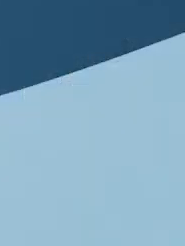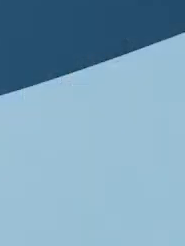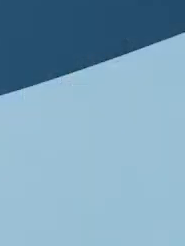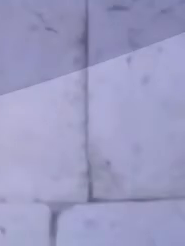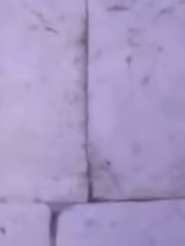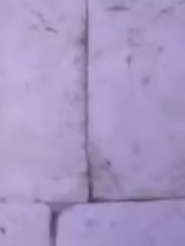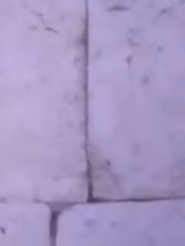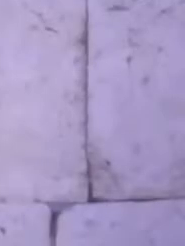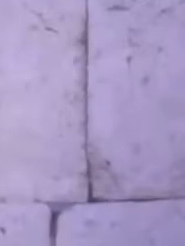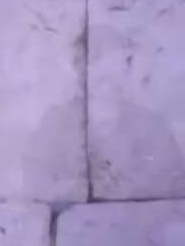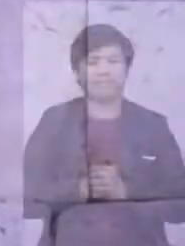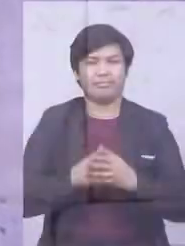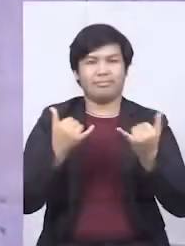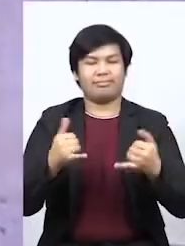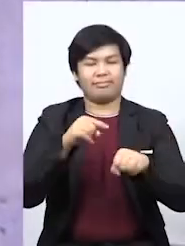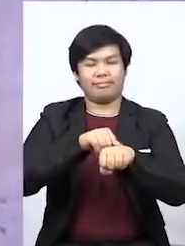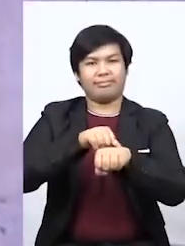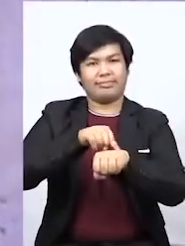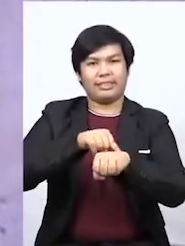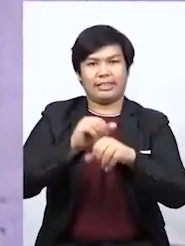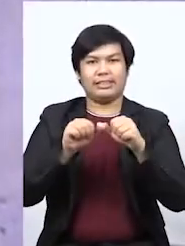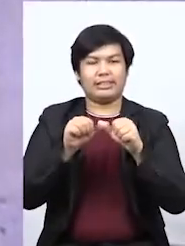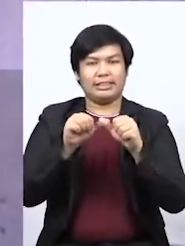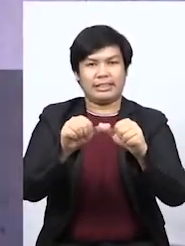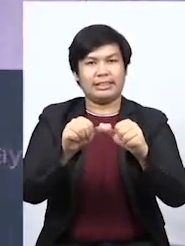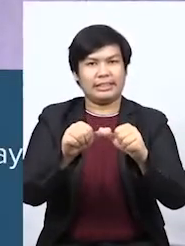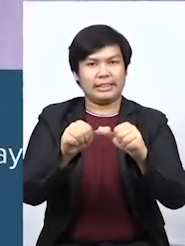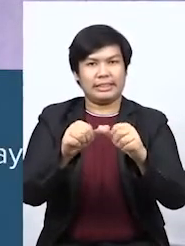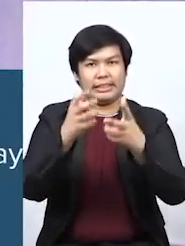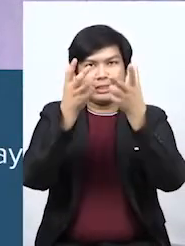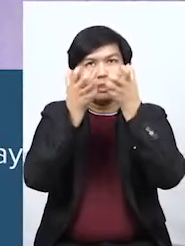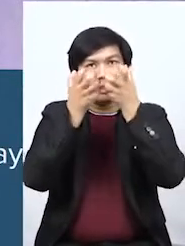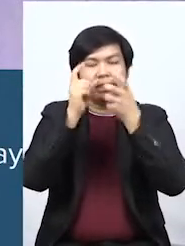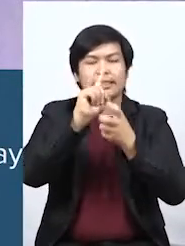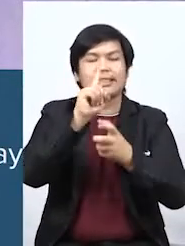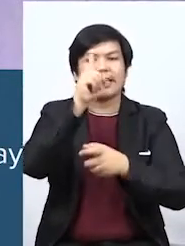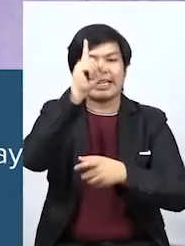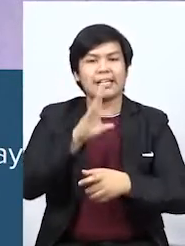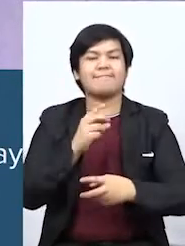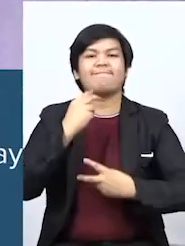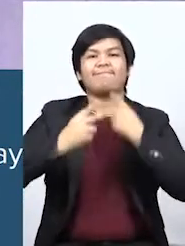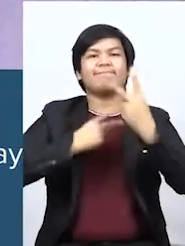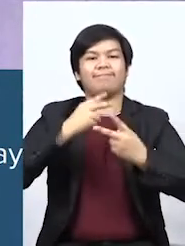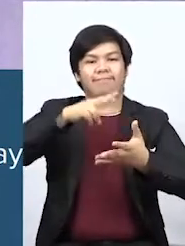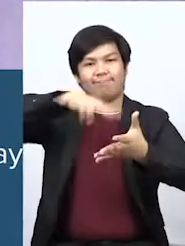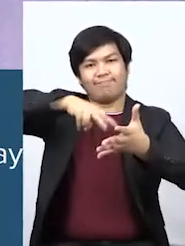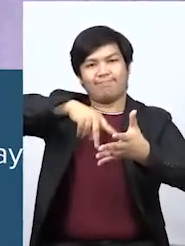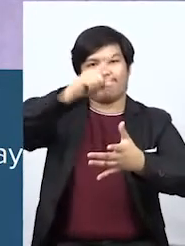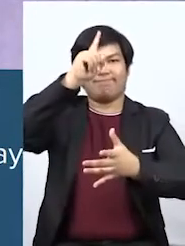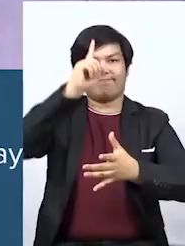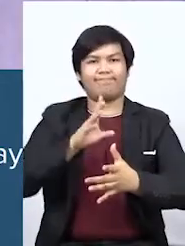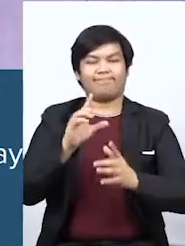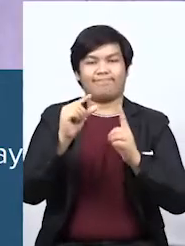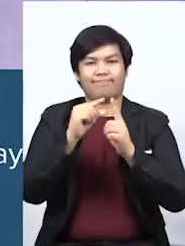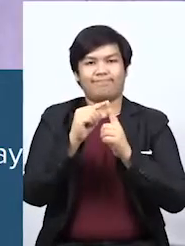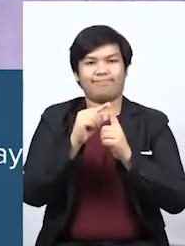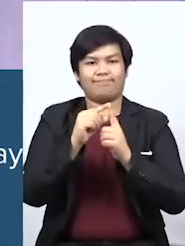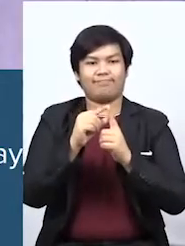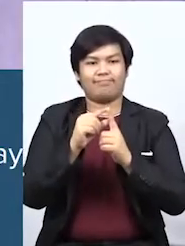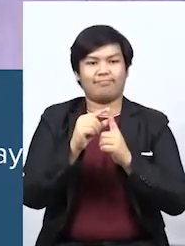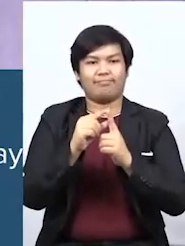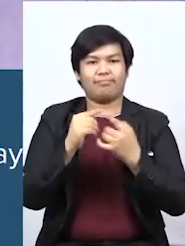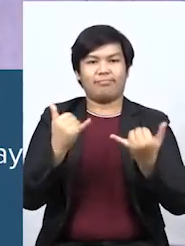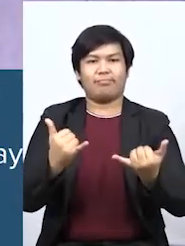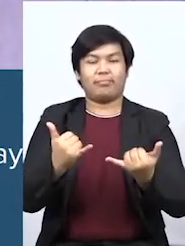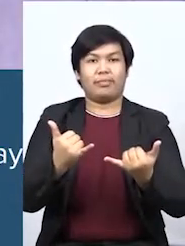amen it's now time for us to continue to listen to God's voice as we read God's word together and Our